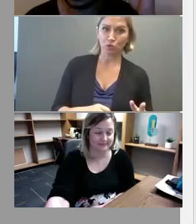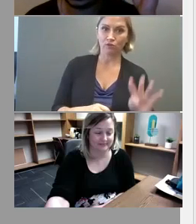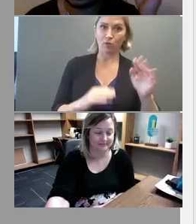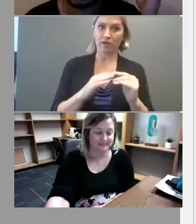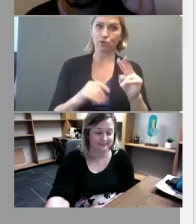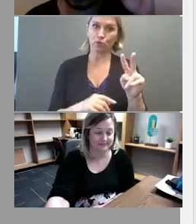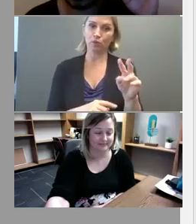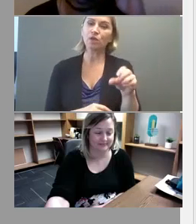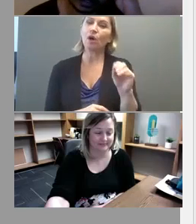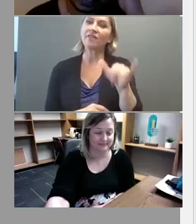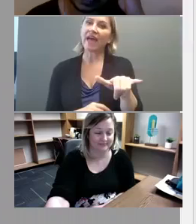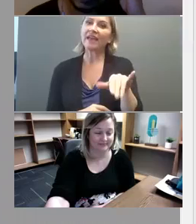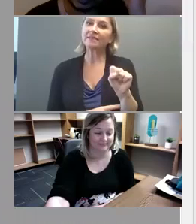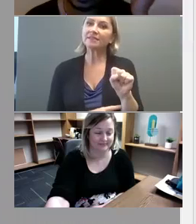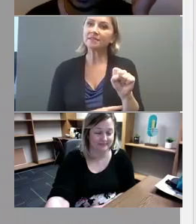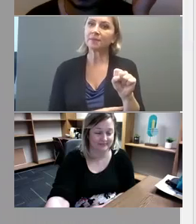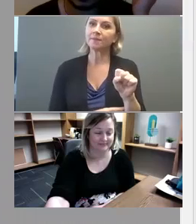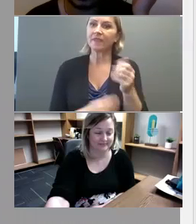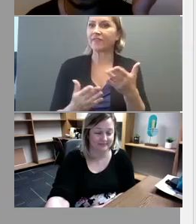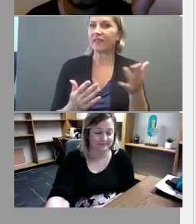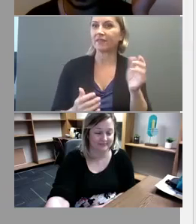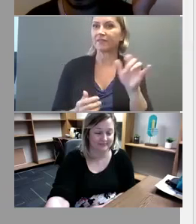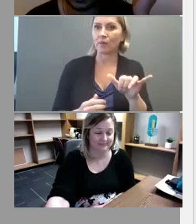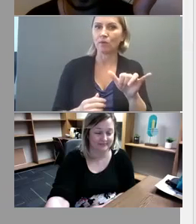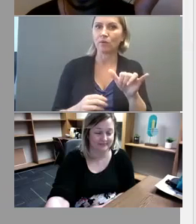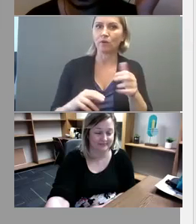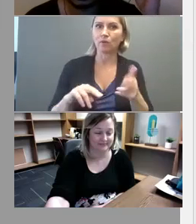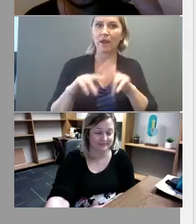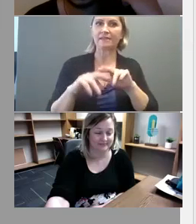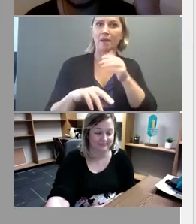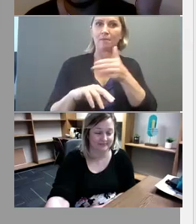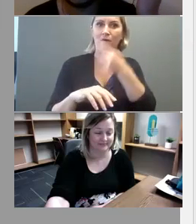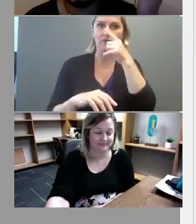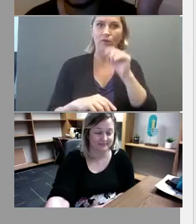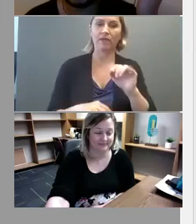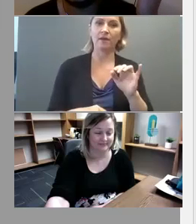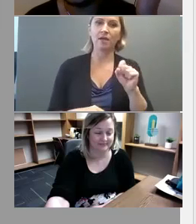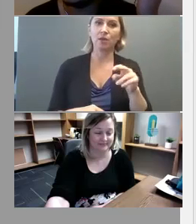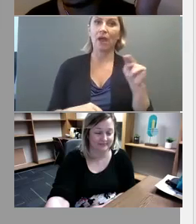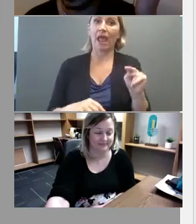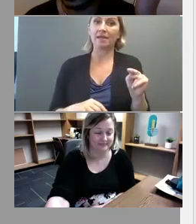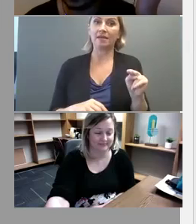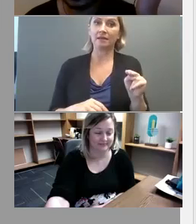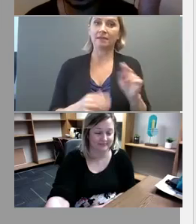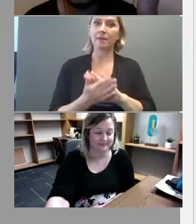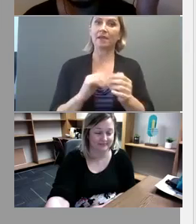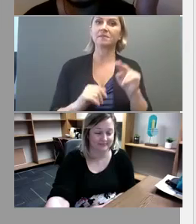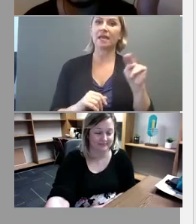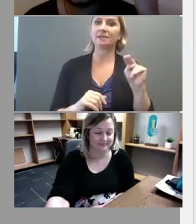2, right? So that is the thing that we need to raise the power of n by. So n to this becomes n